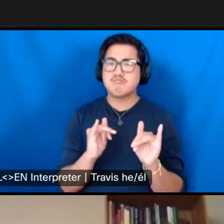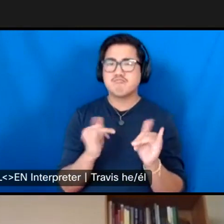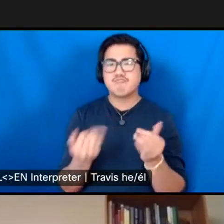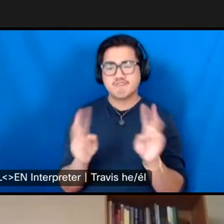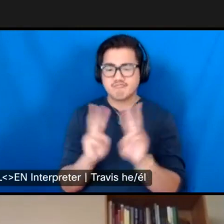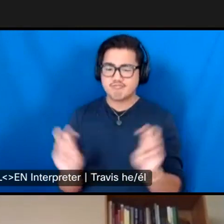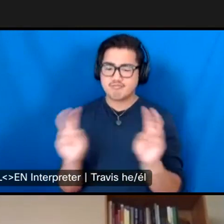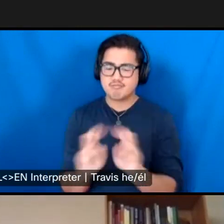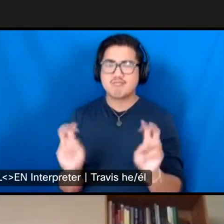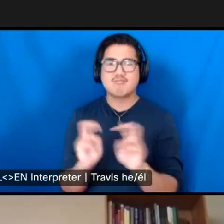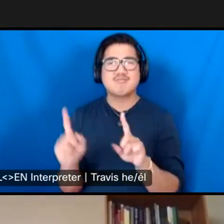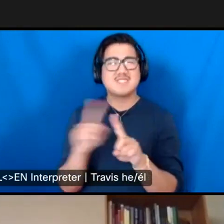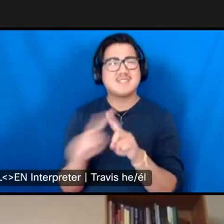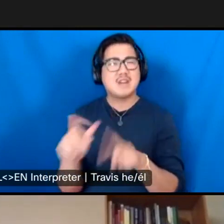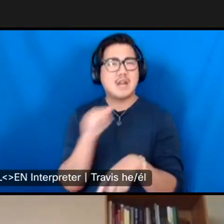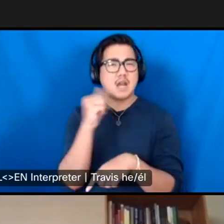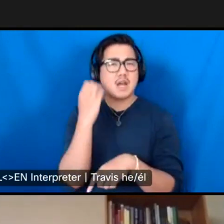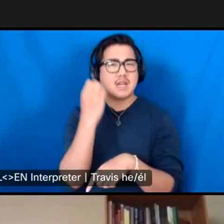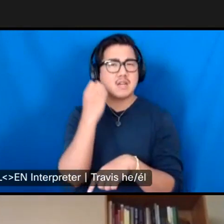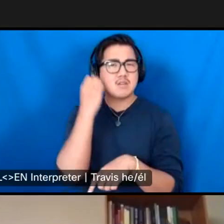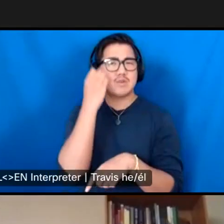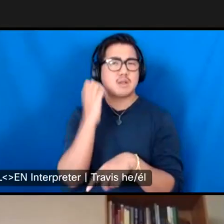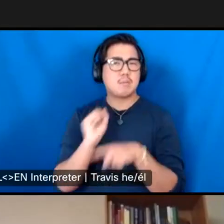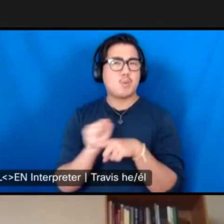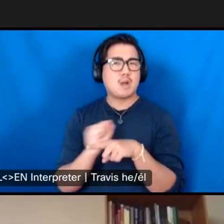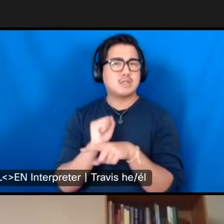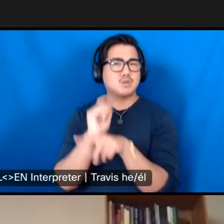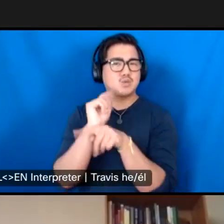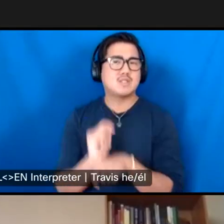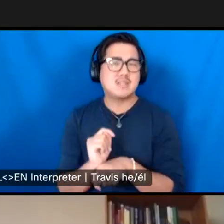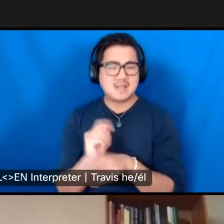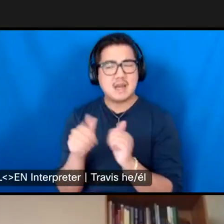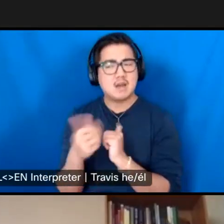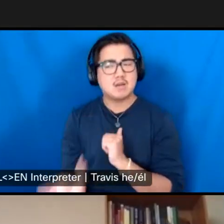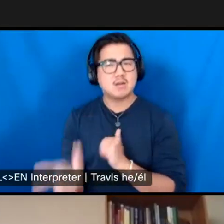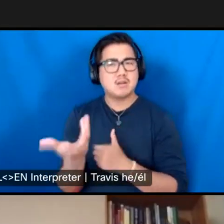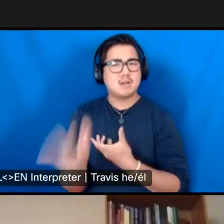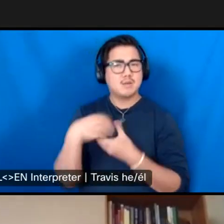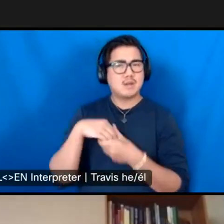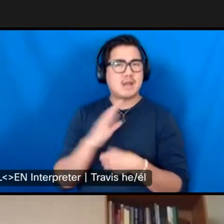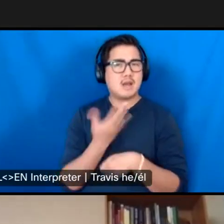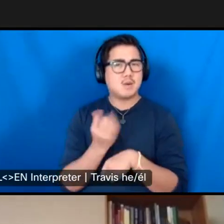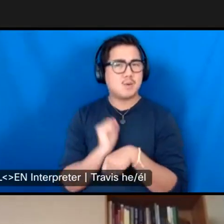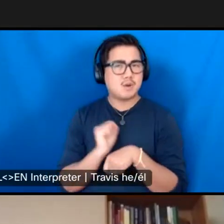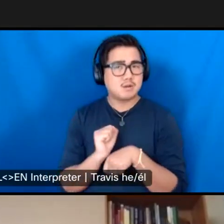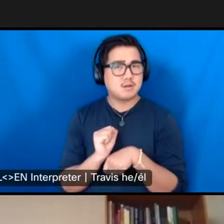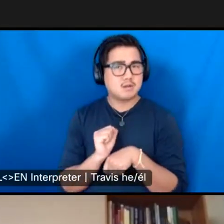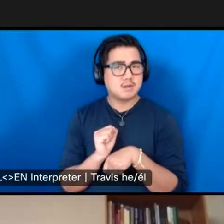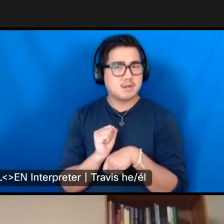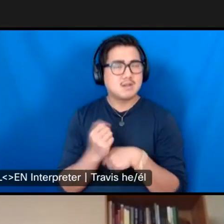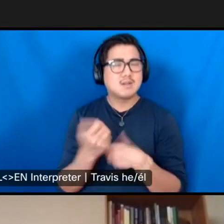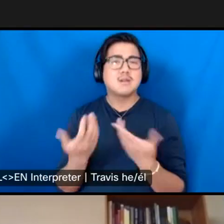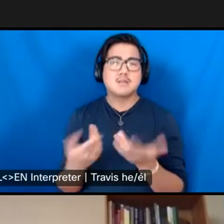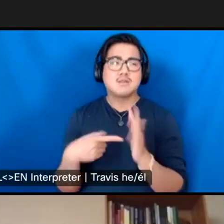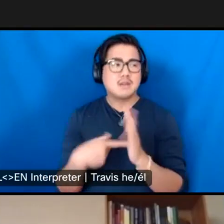the confines of our licensure? It's a struggle at times balancing what's intuitive and necessary with all the legal